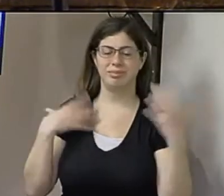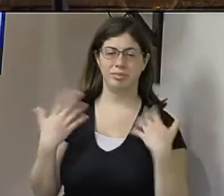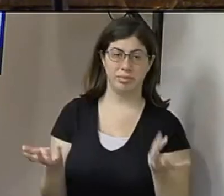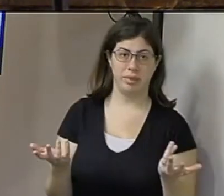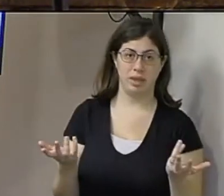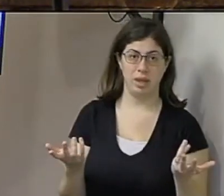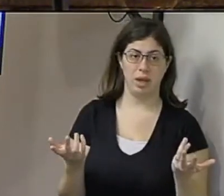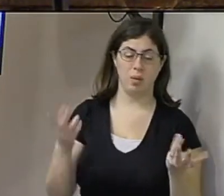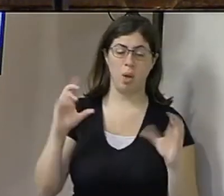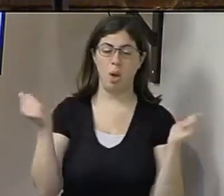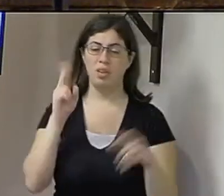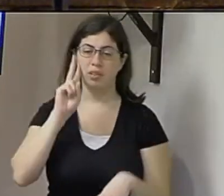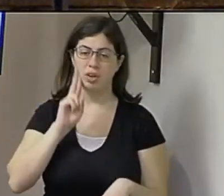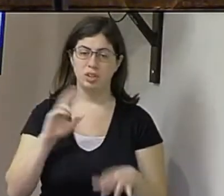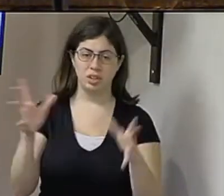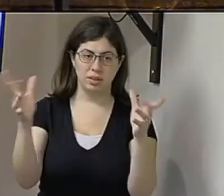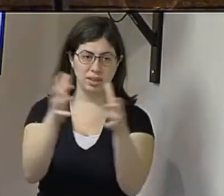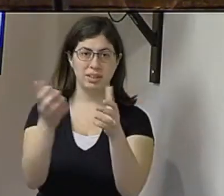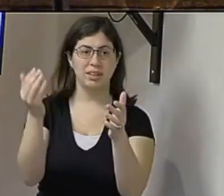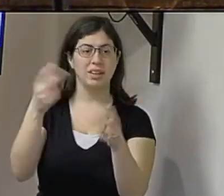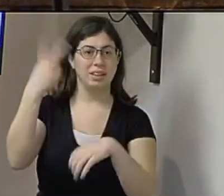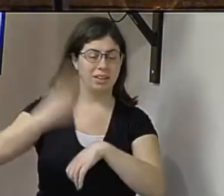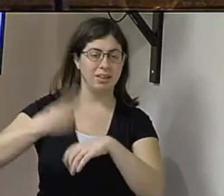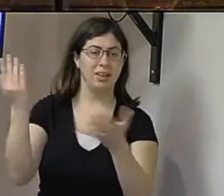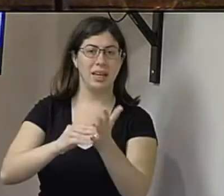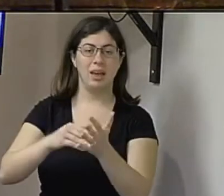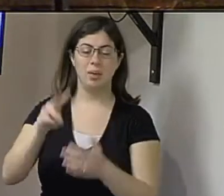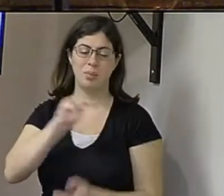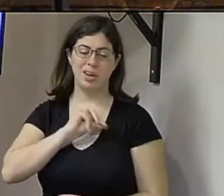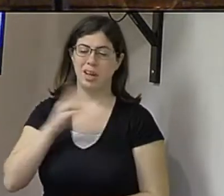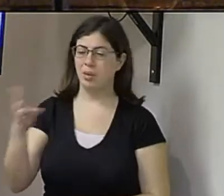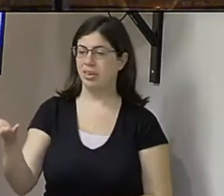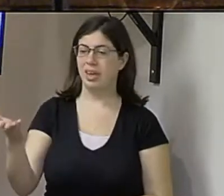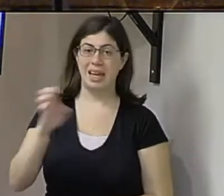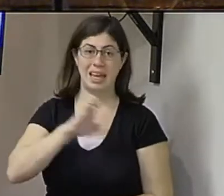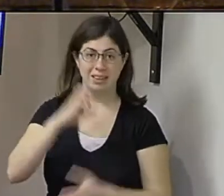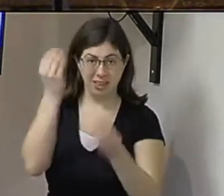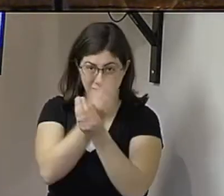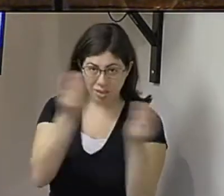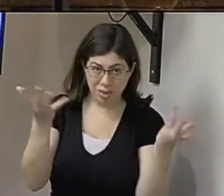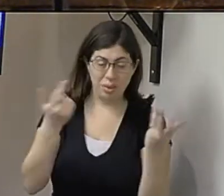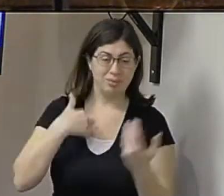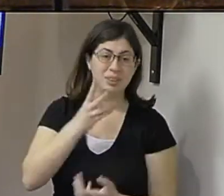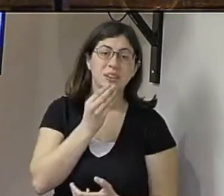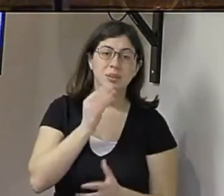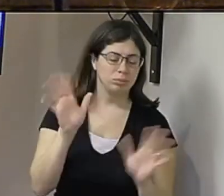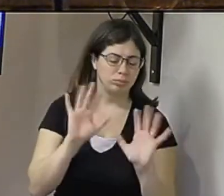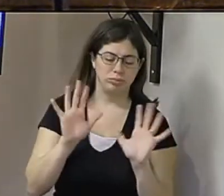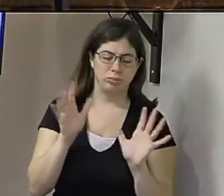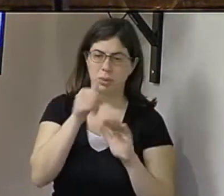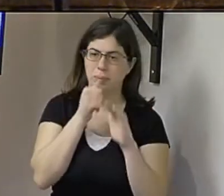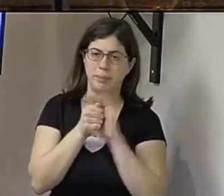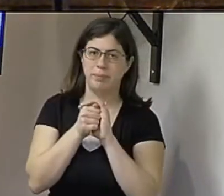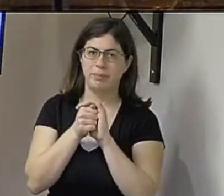Now, when the virgins were gathered together the second time, Mordecai was sitting at the king's gate. Esther had not made it known her kindred or her people as Mordecai had commanded her,